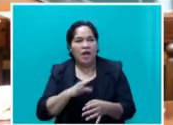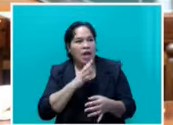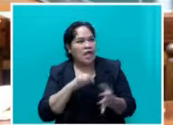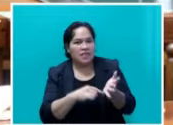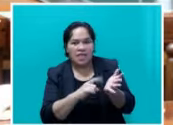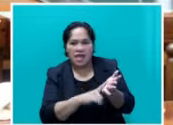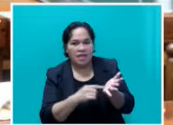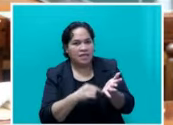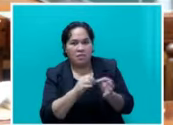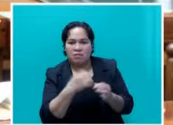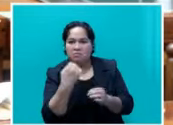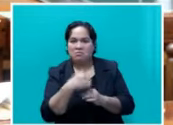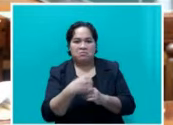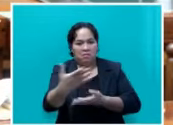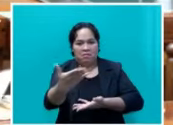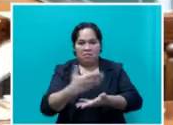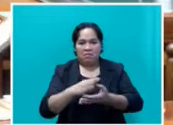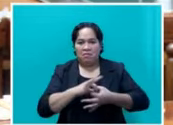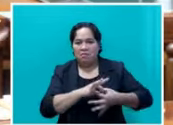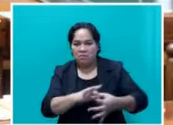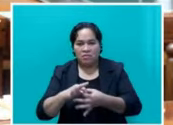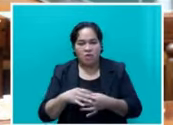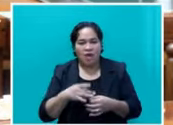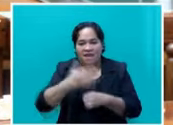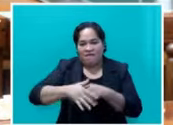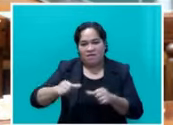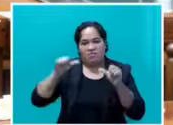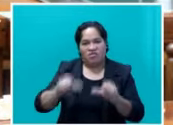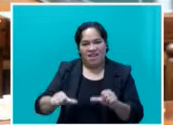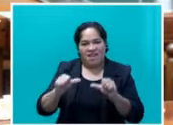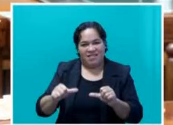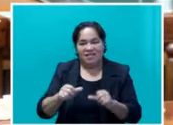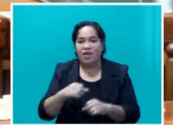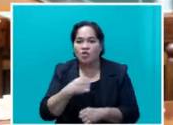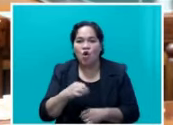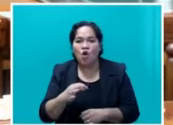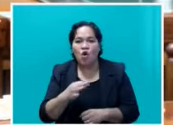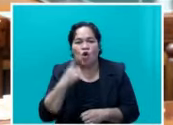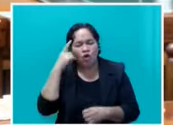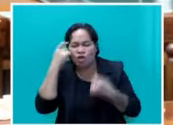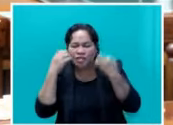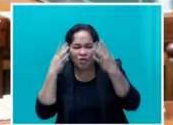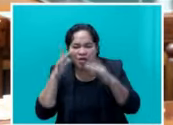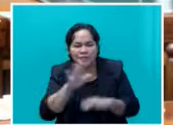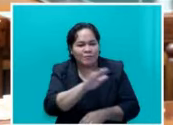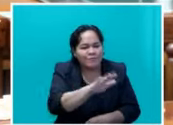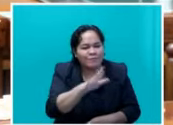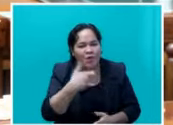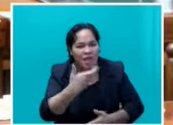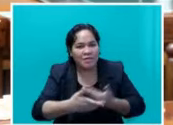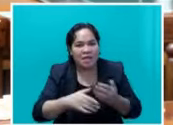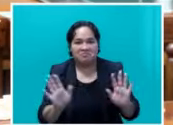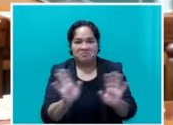our rights and our interests. To obtain the consent, no consideration at all, Honorable Speaker. Fiji